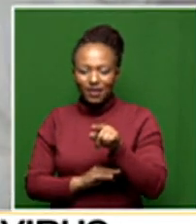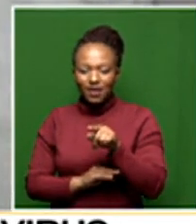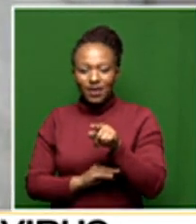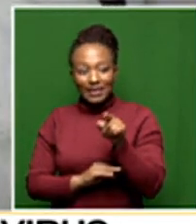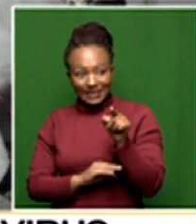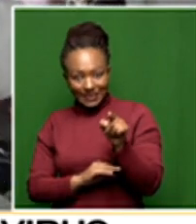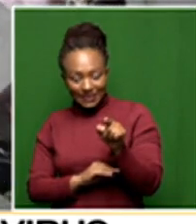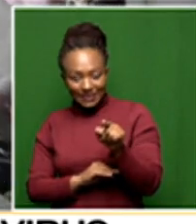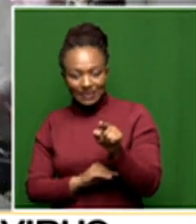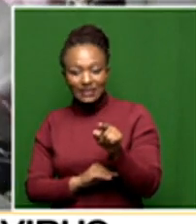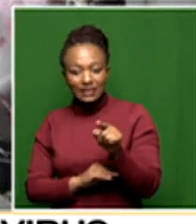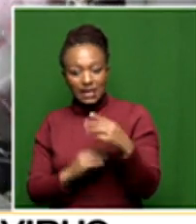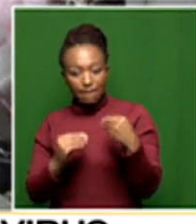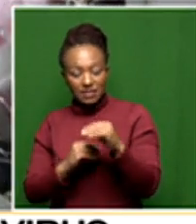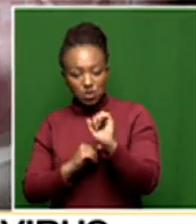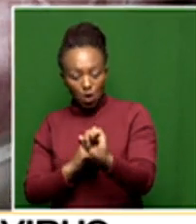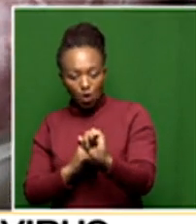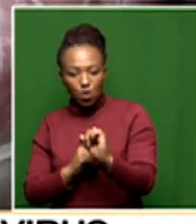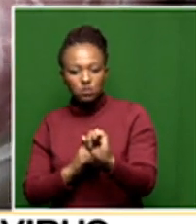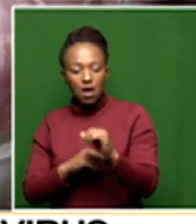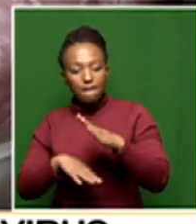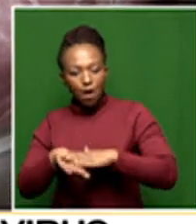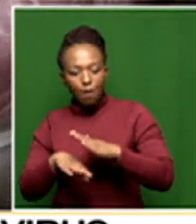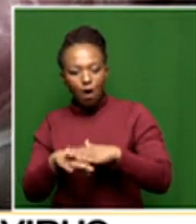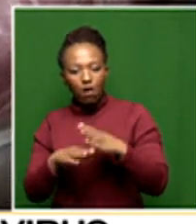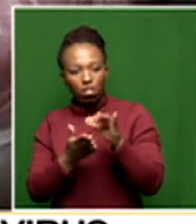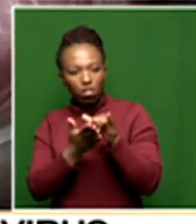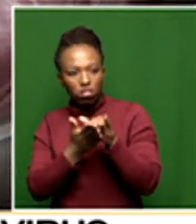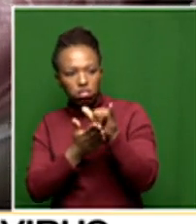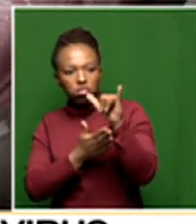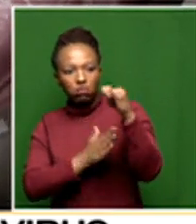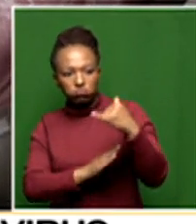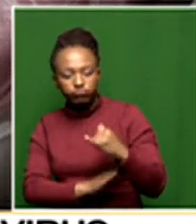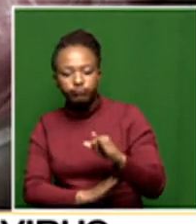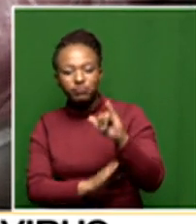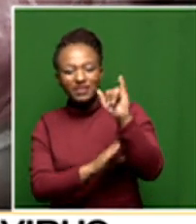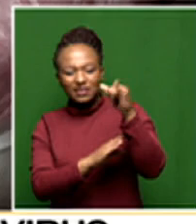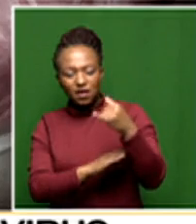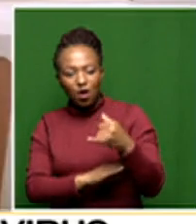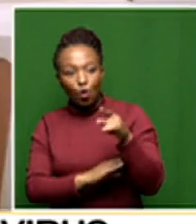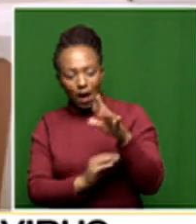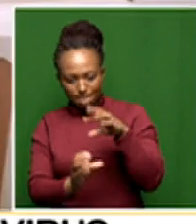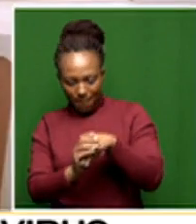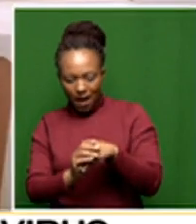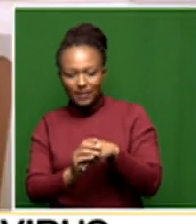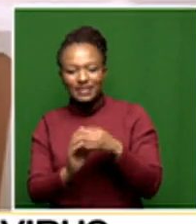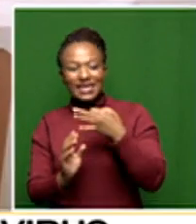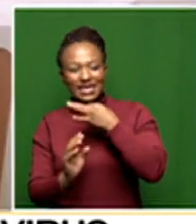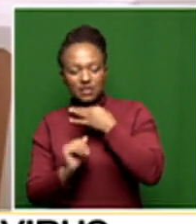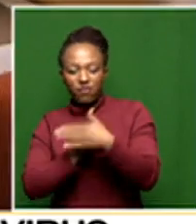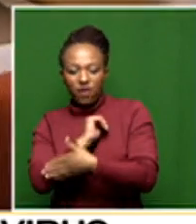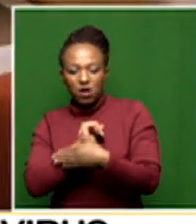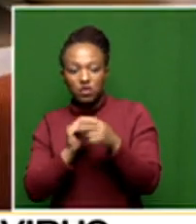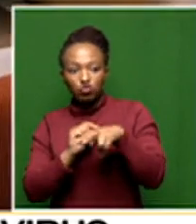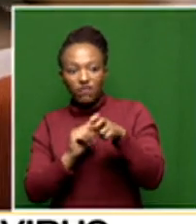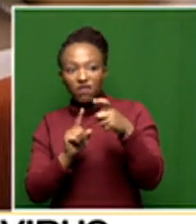is where Virgin Atlantic do have your major routes now, and that is deemed as a high-risk country for travellers coming in